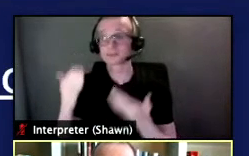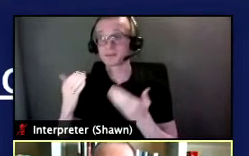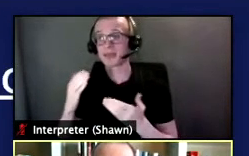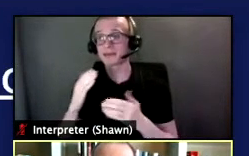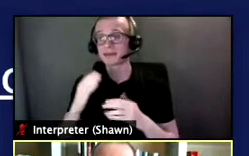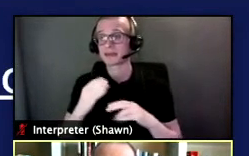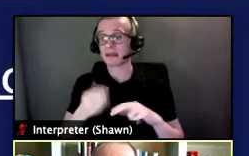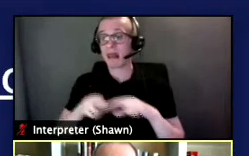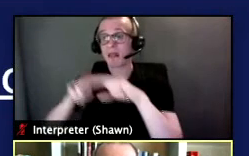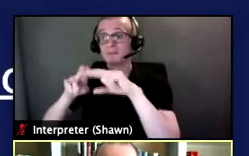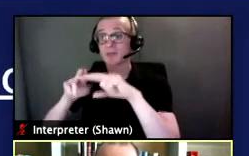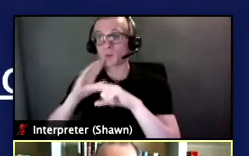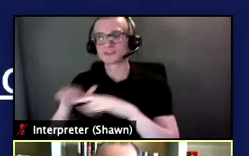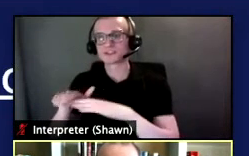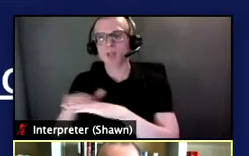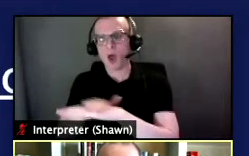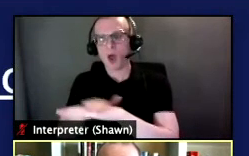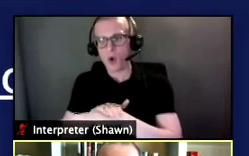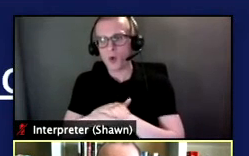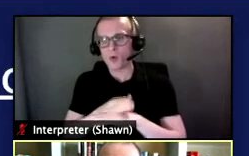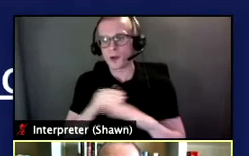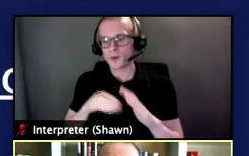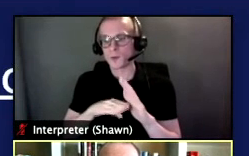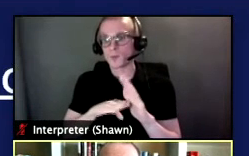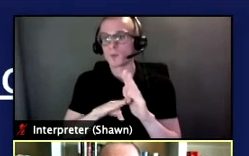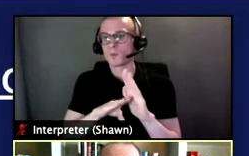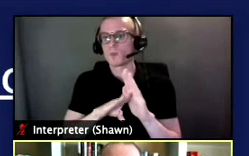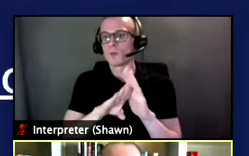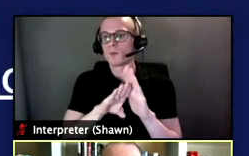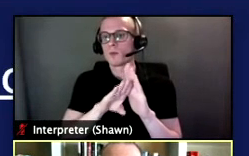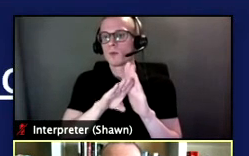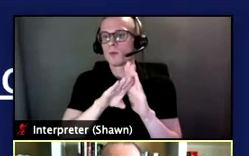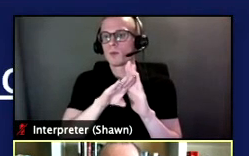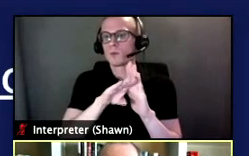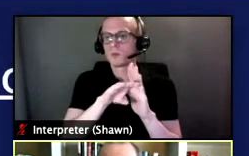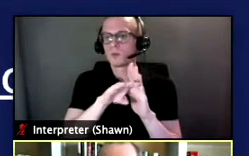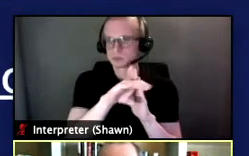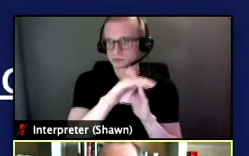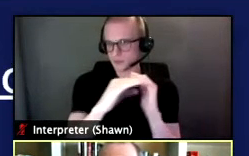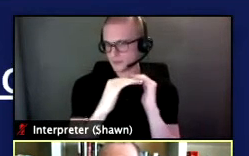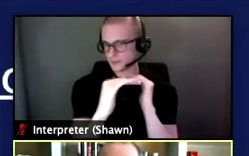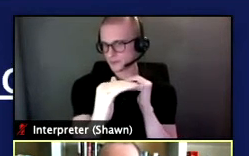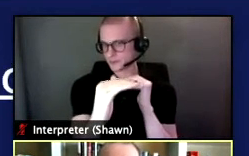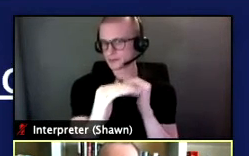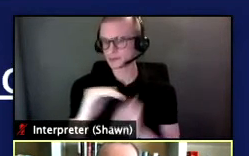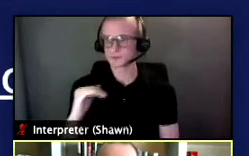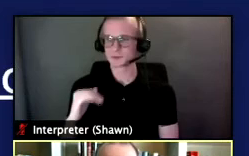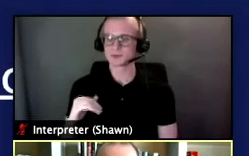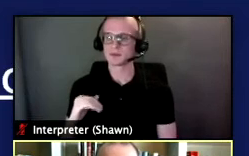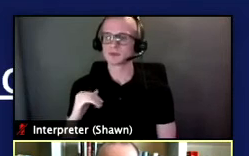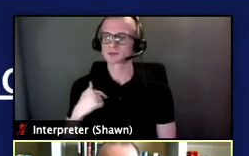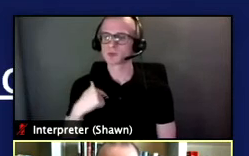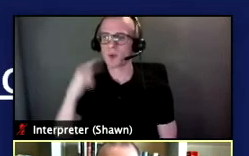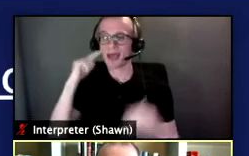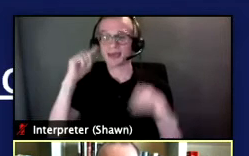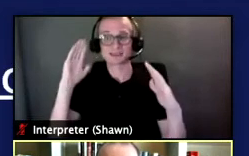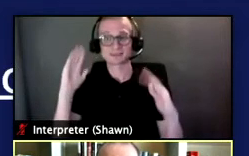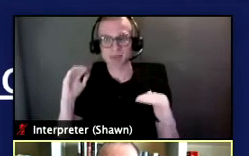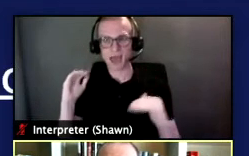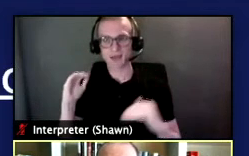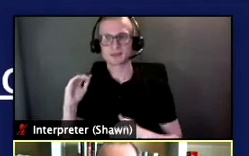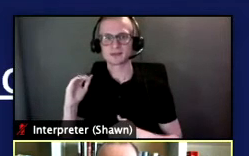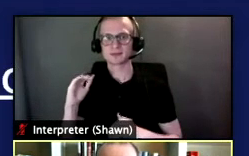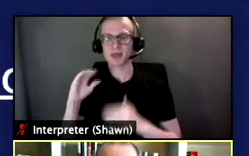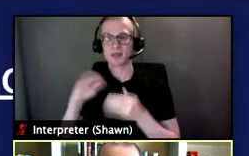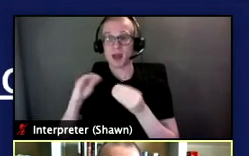terms of the increase and then move into a plateau. So I would expect us to continue to see the